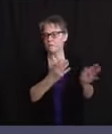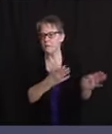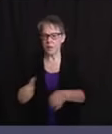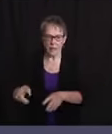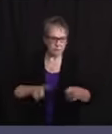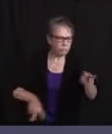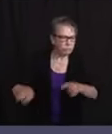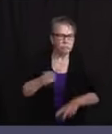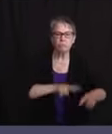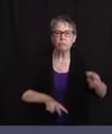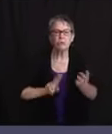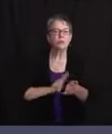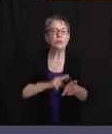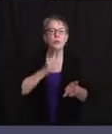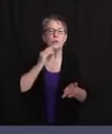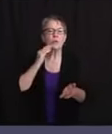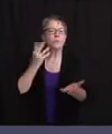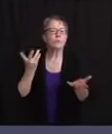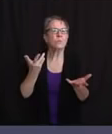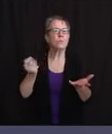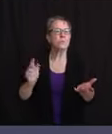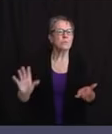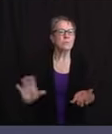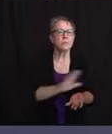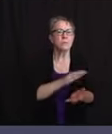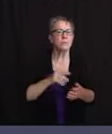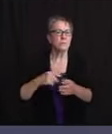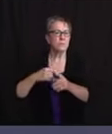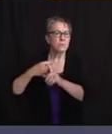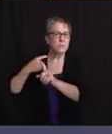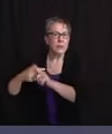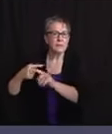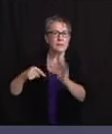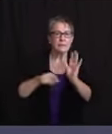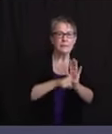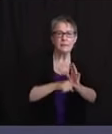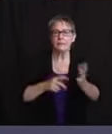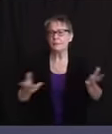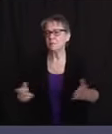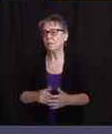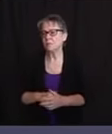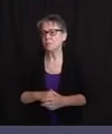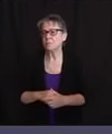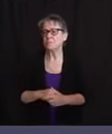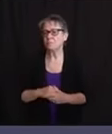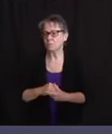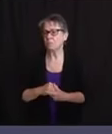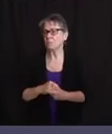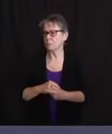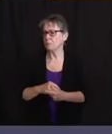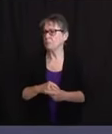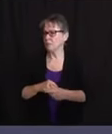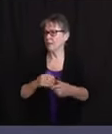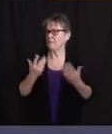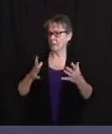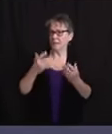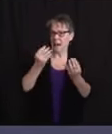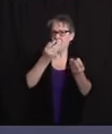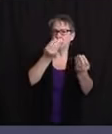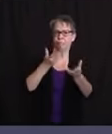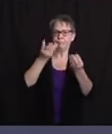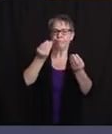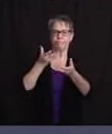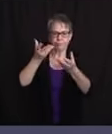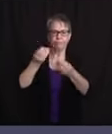testing. Overall, about 67% of residents who need baseline testing have been tested,